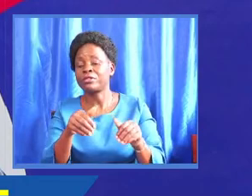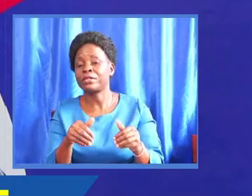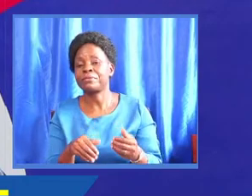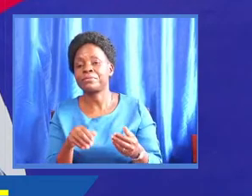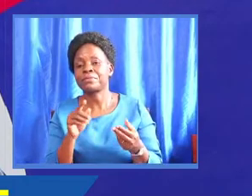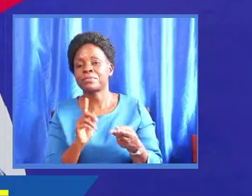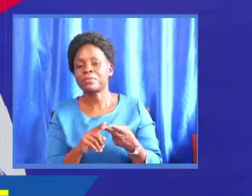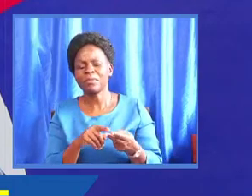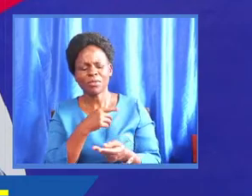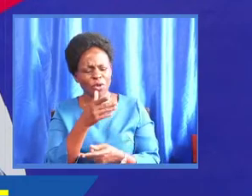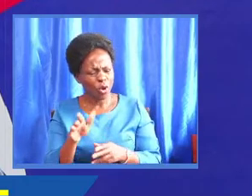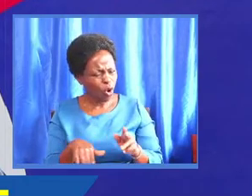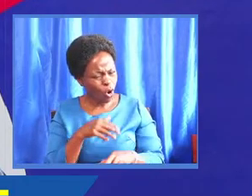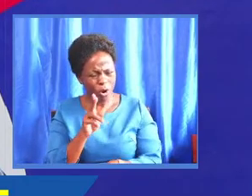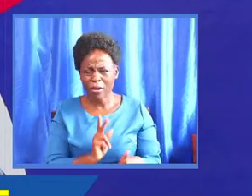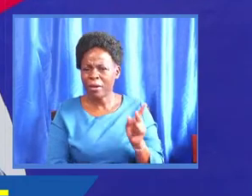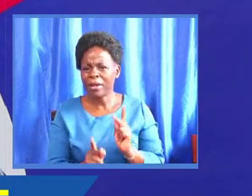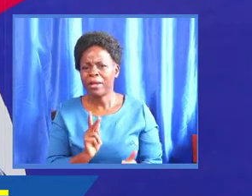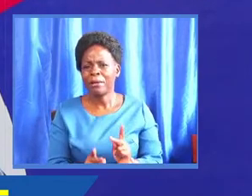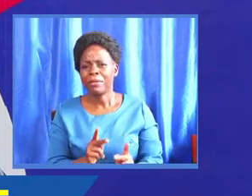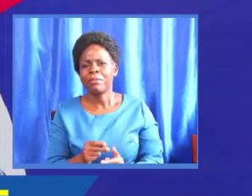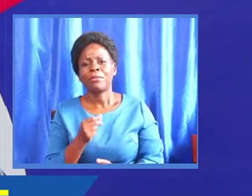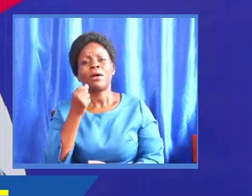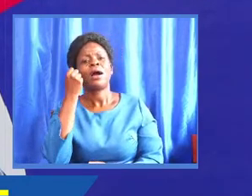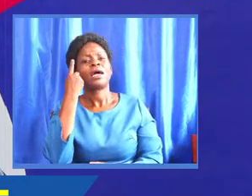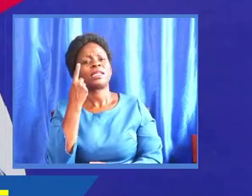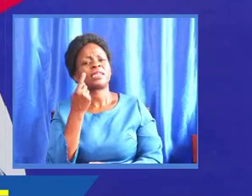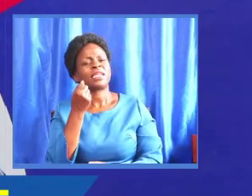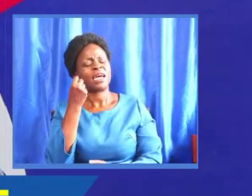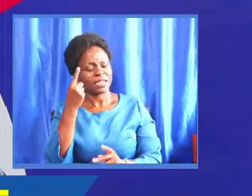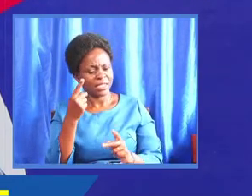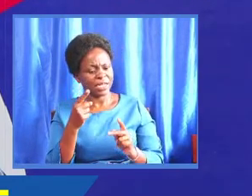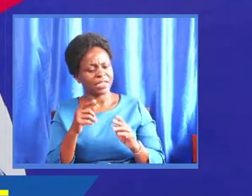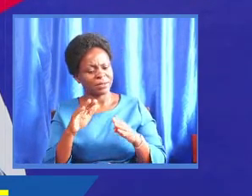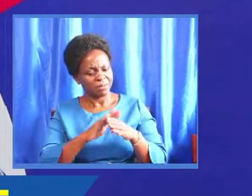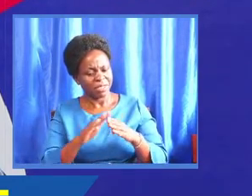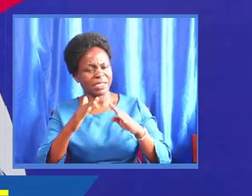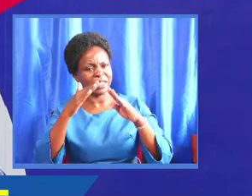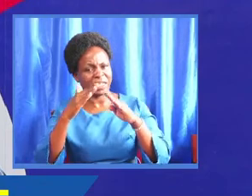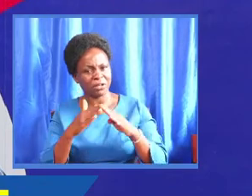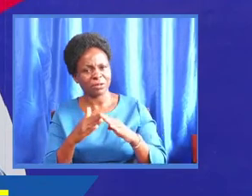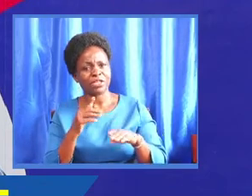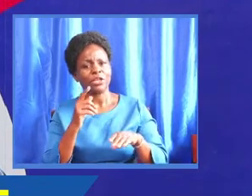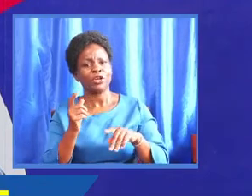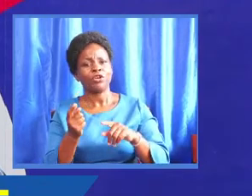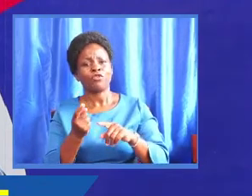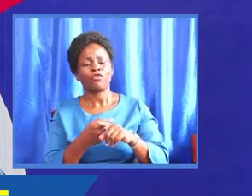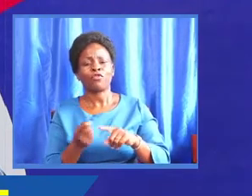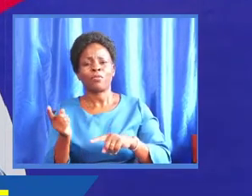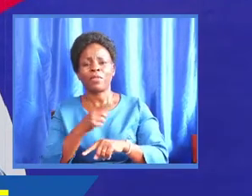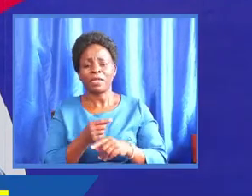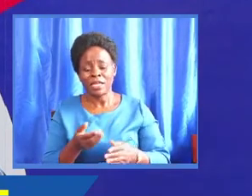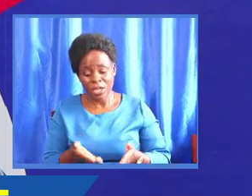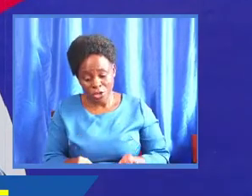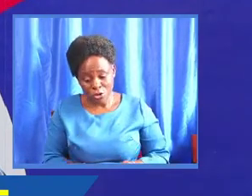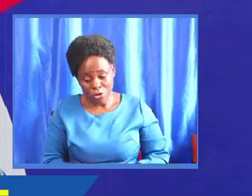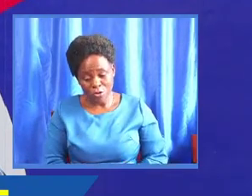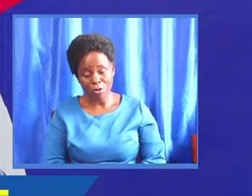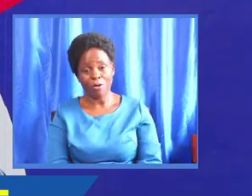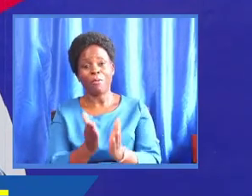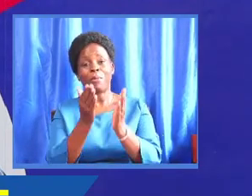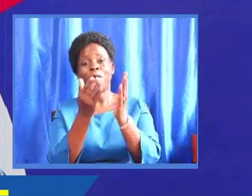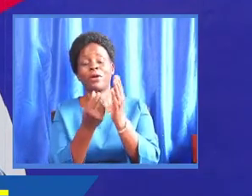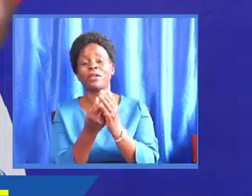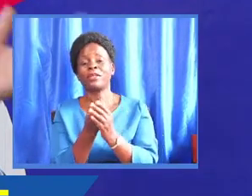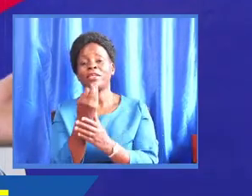And everybody understands real estate. From the day you are born and you go to school, one of the first things you